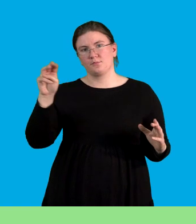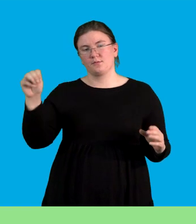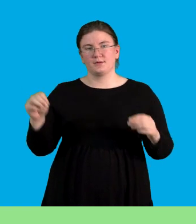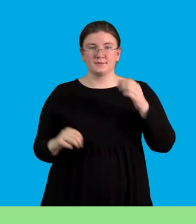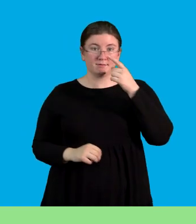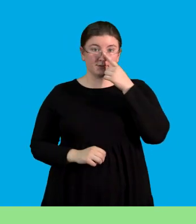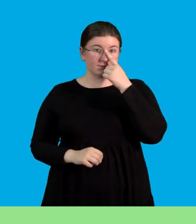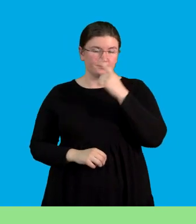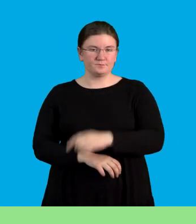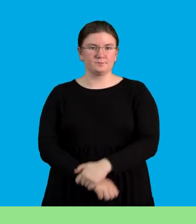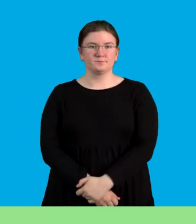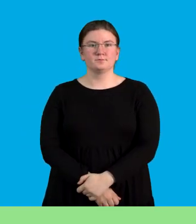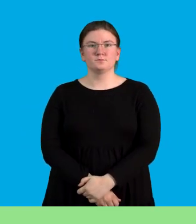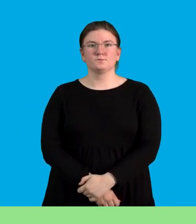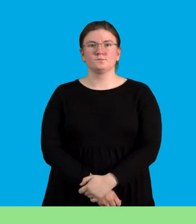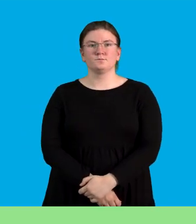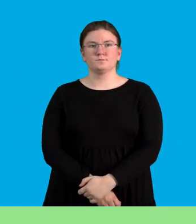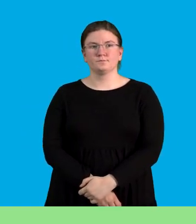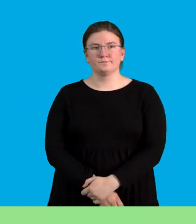80 millimeters.